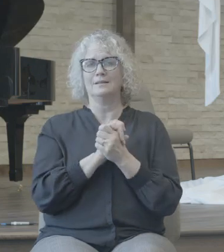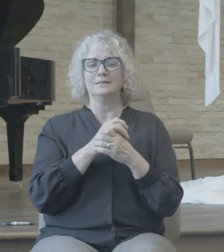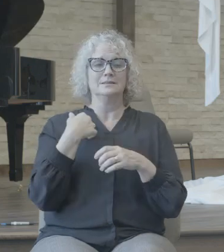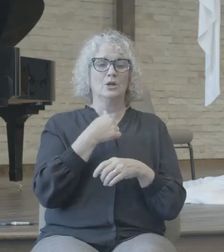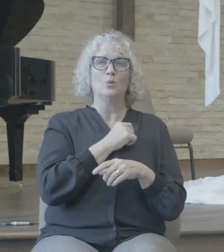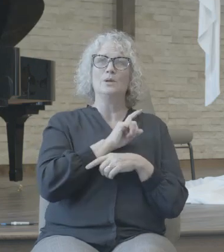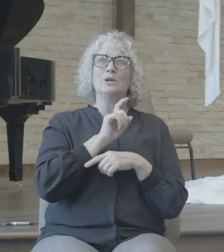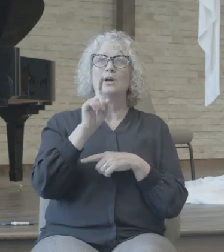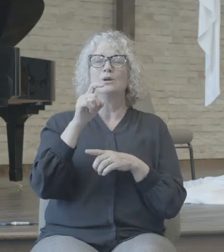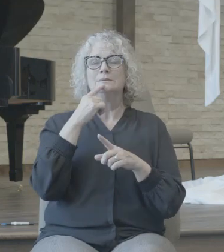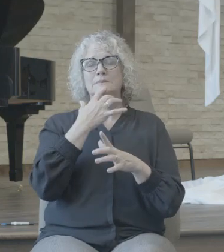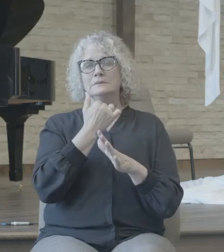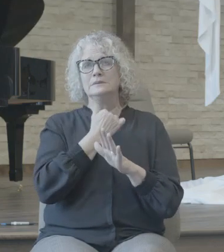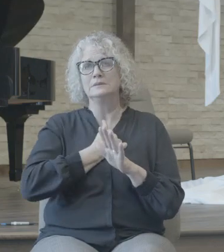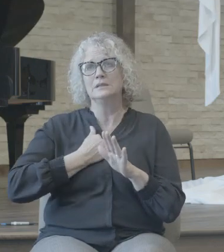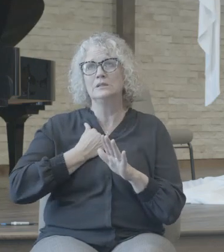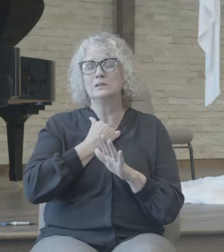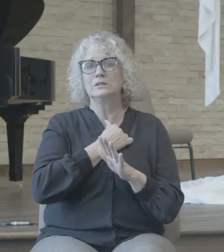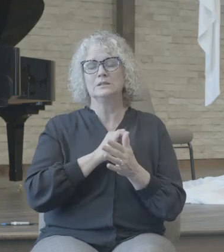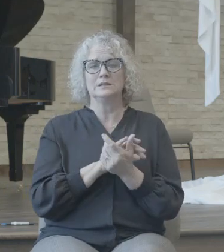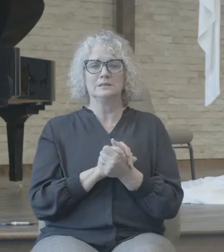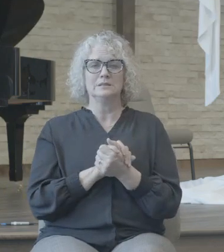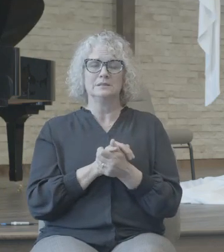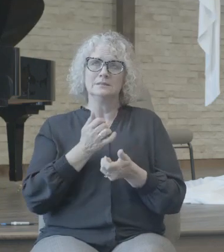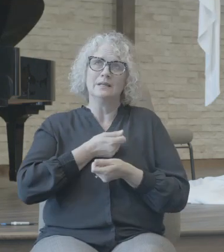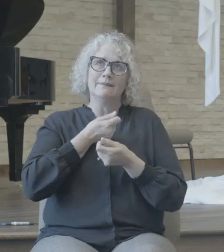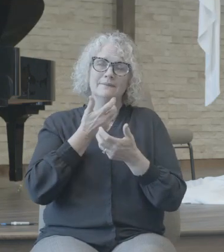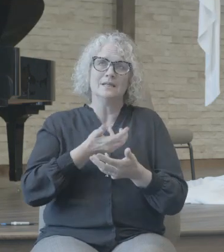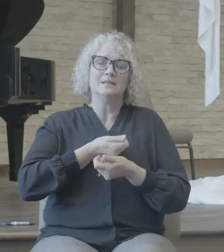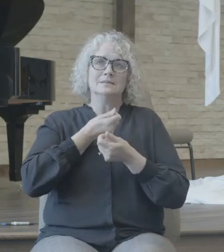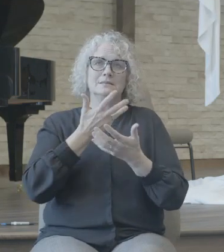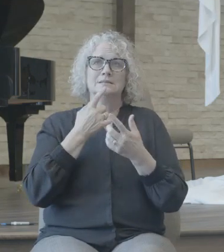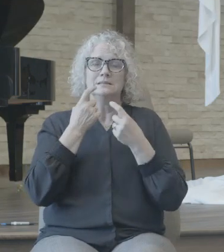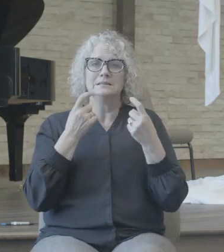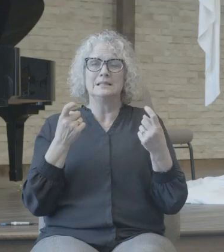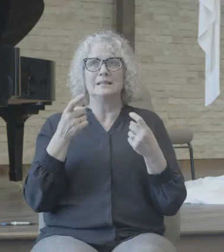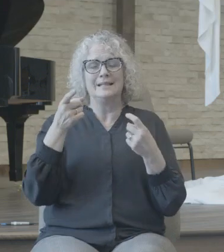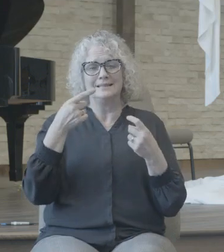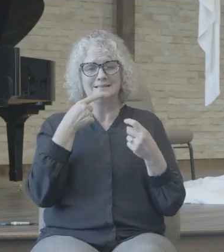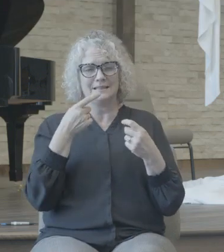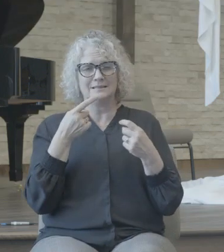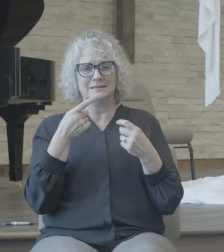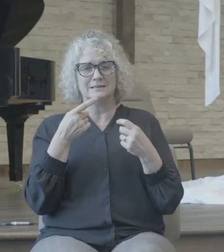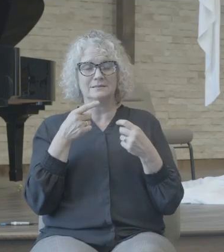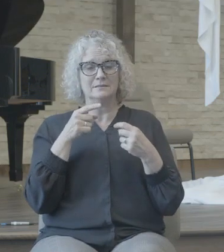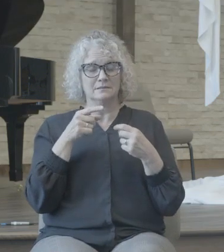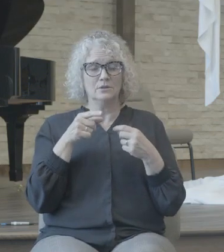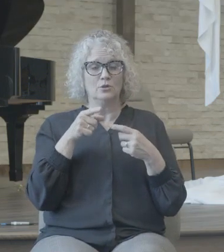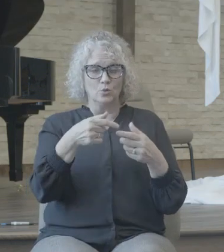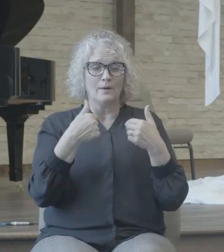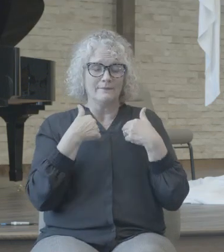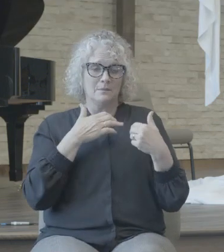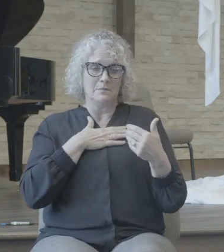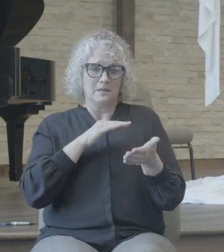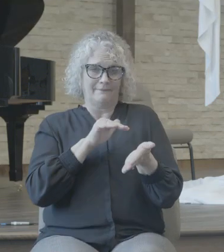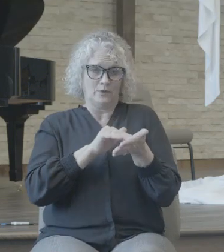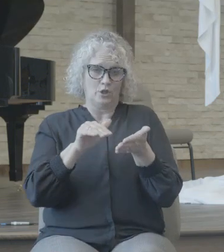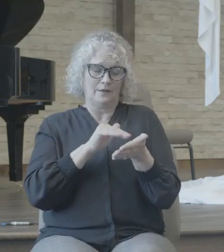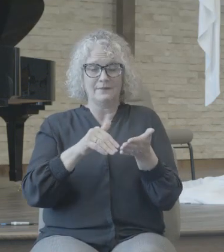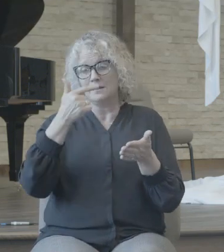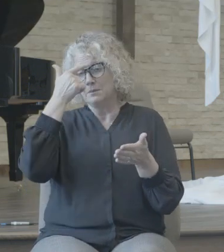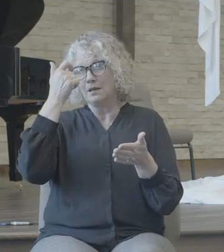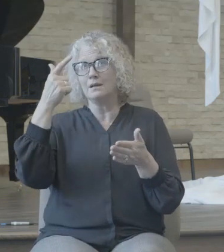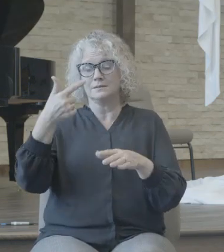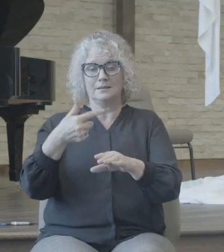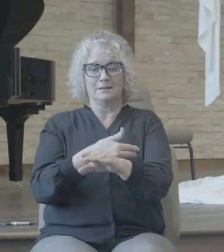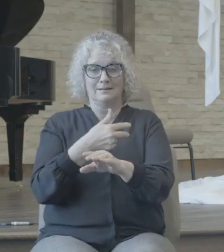and we say we're sorry. And we confess our sin. And he says to us again, "You have my forgiveness because of what the Lamb has